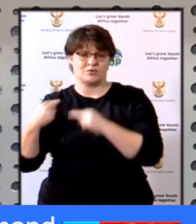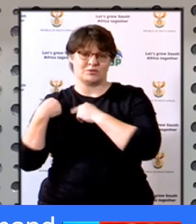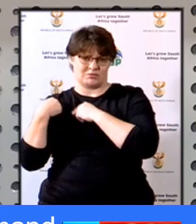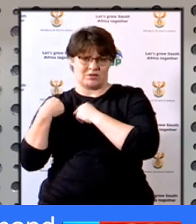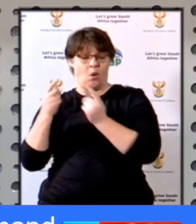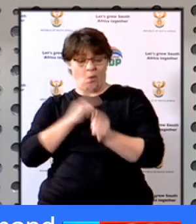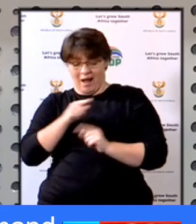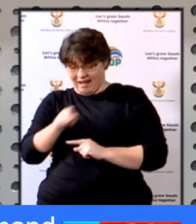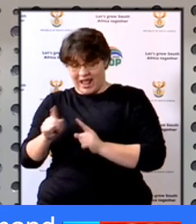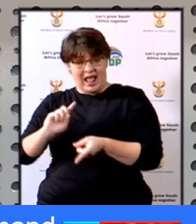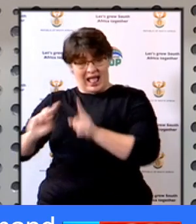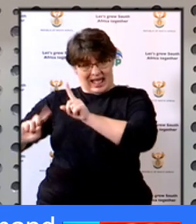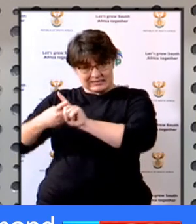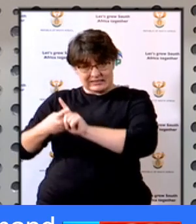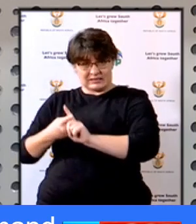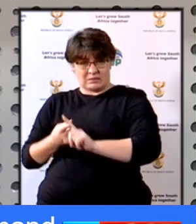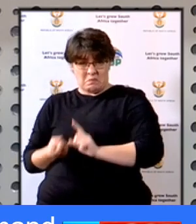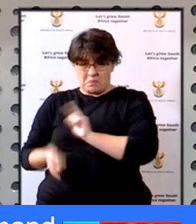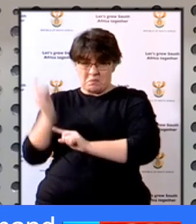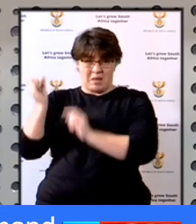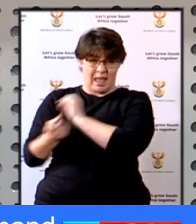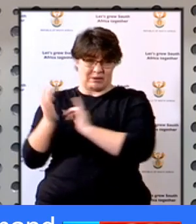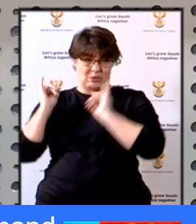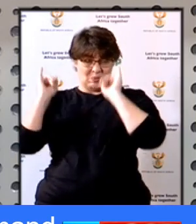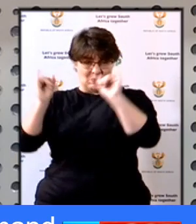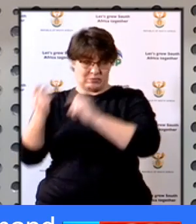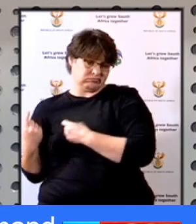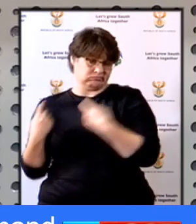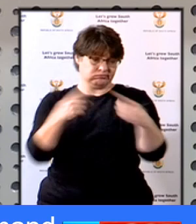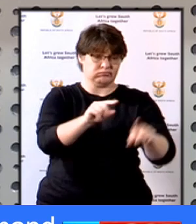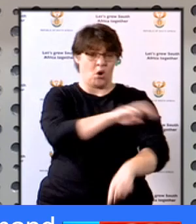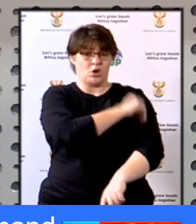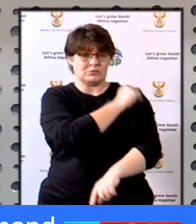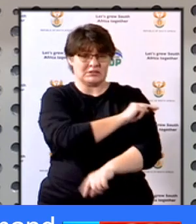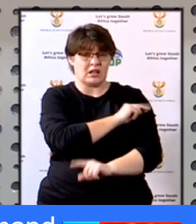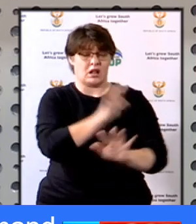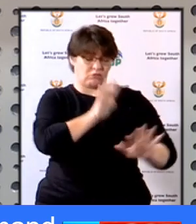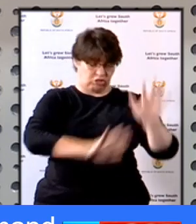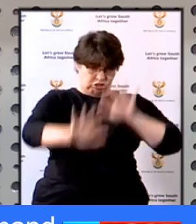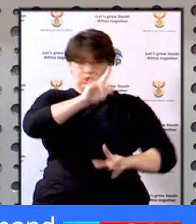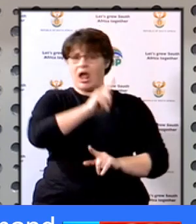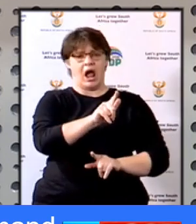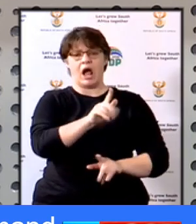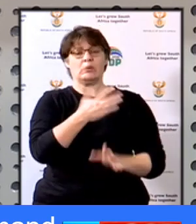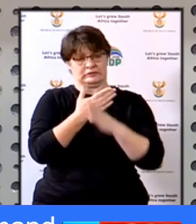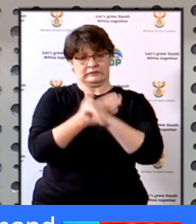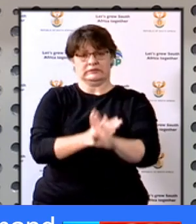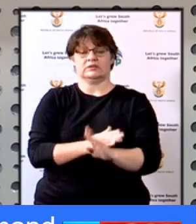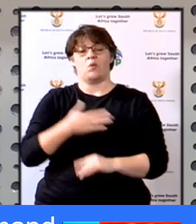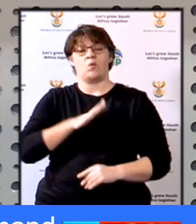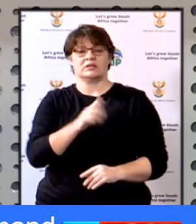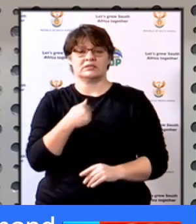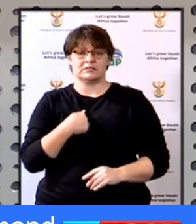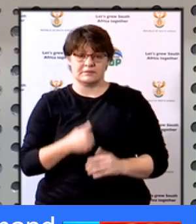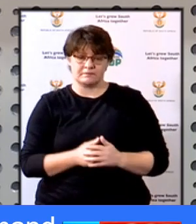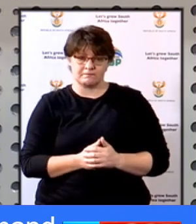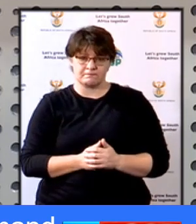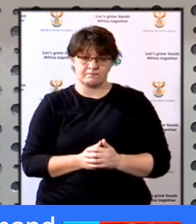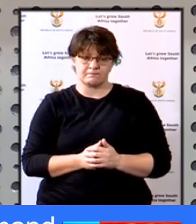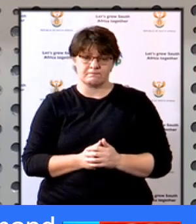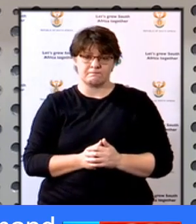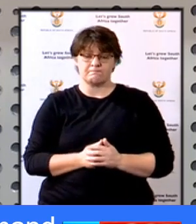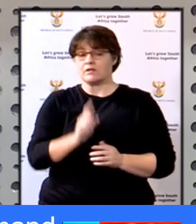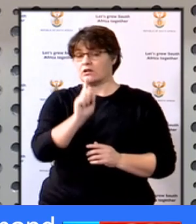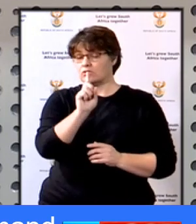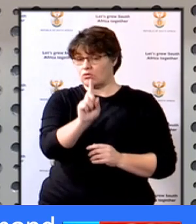patients that are in some or other way related to alcohol induced challenges.